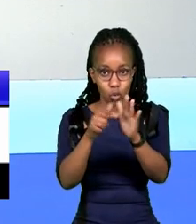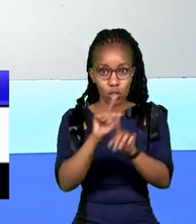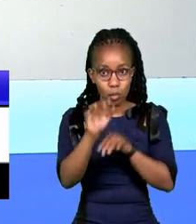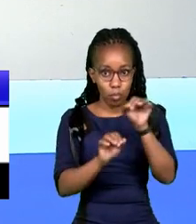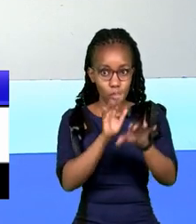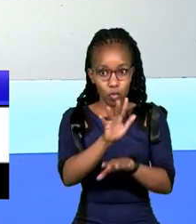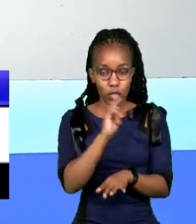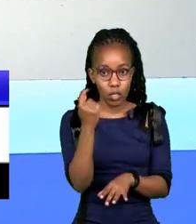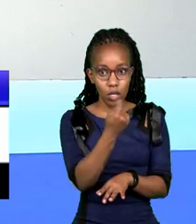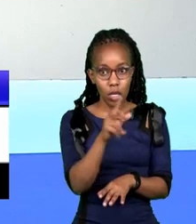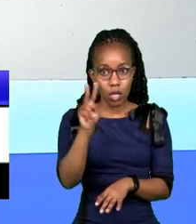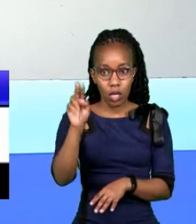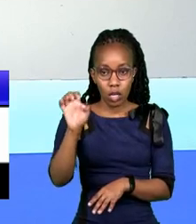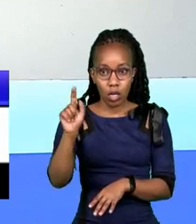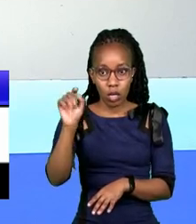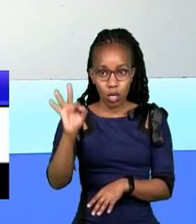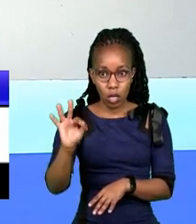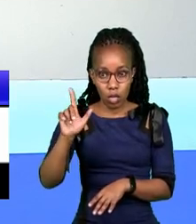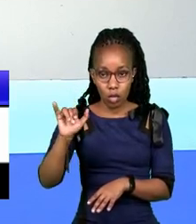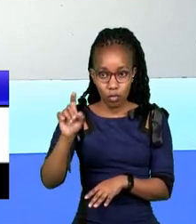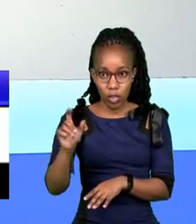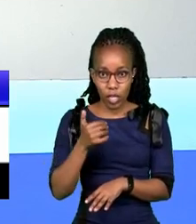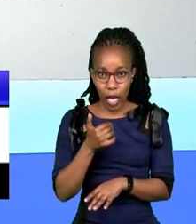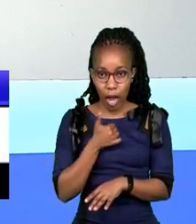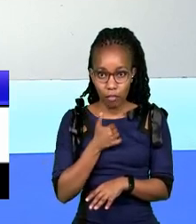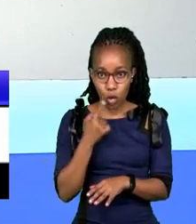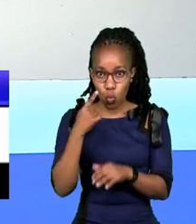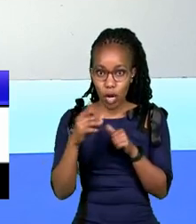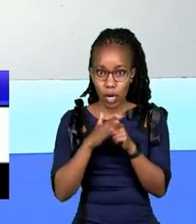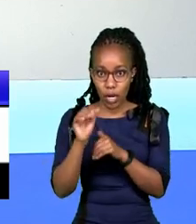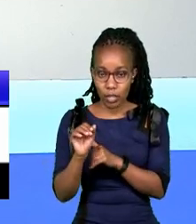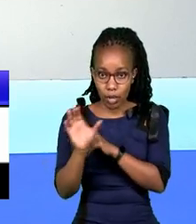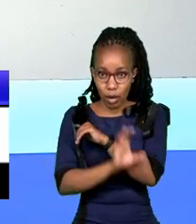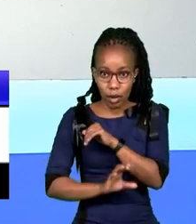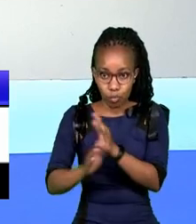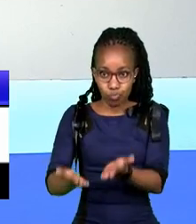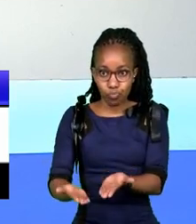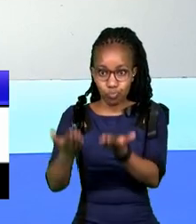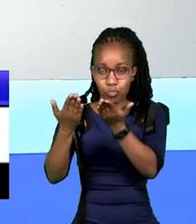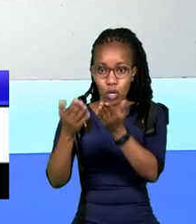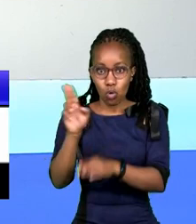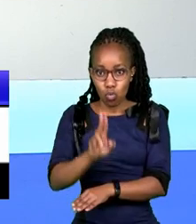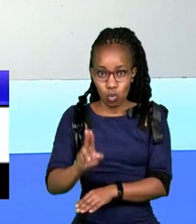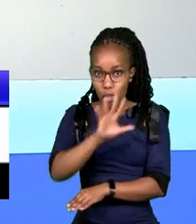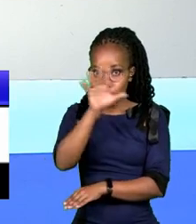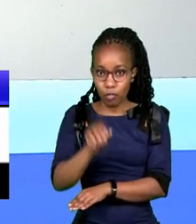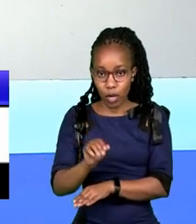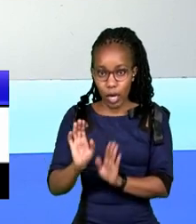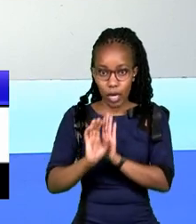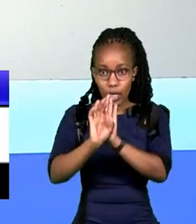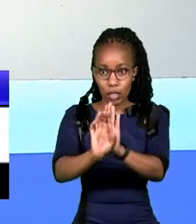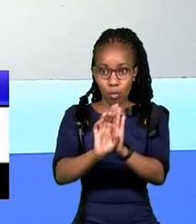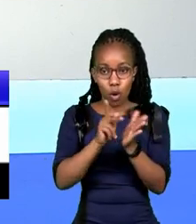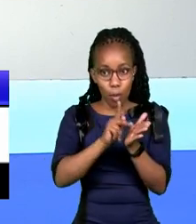Kenya. Netflix, which streams in more than 190 countries, has taken other steps to boost usage in Africa, including the creation of a